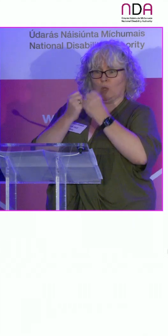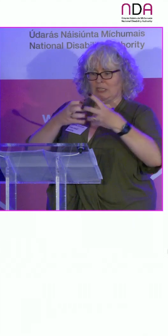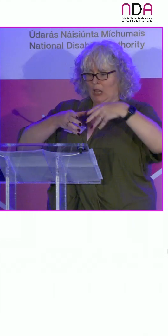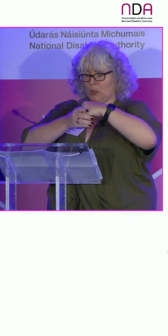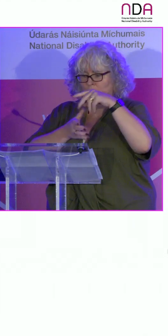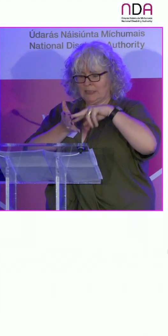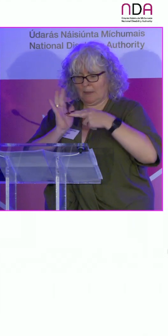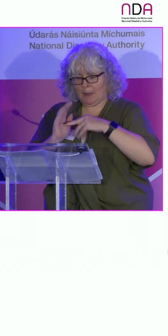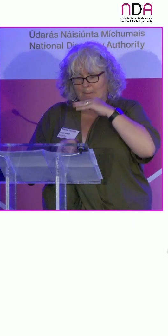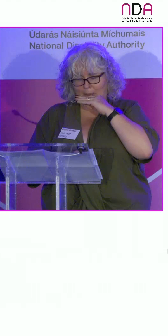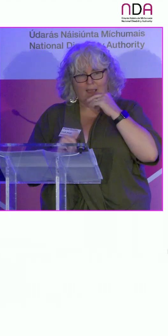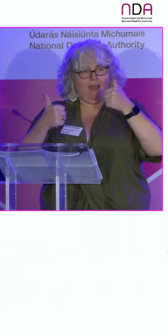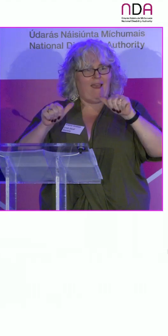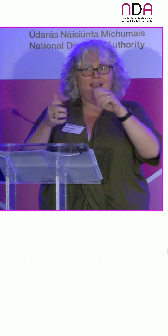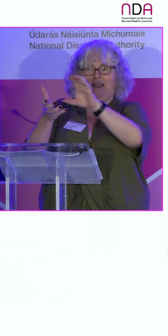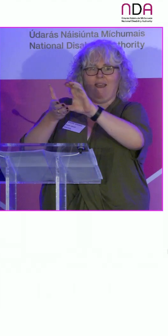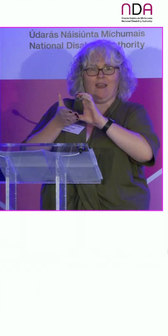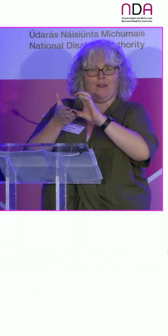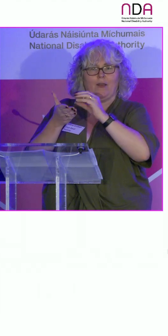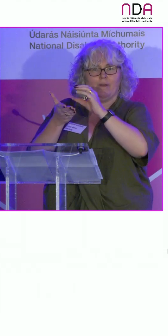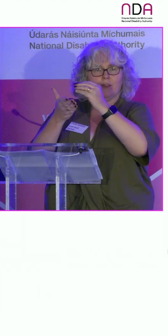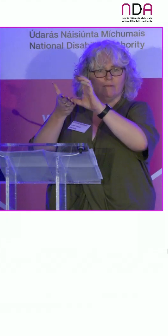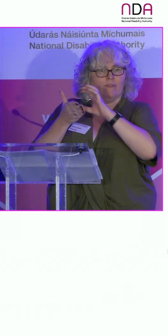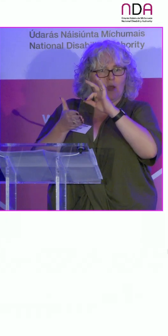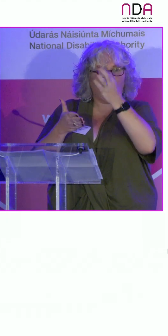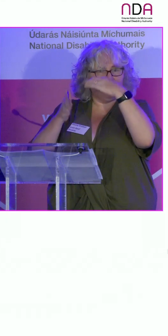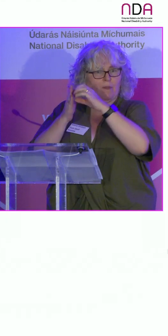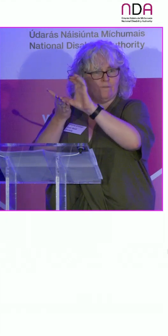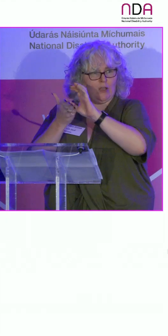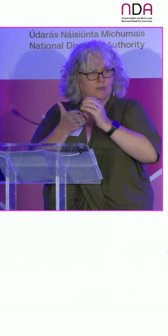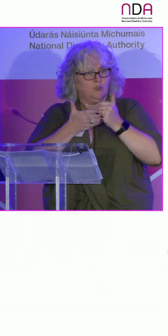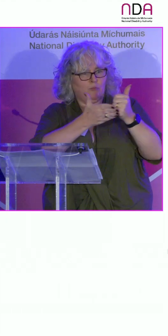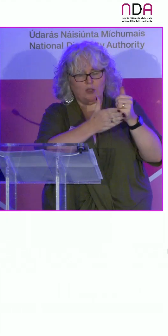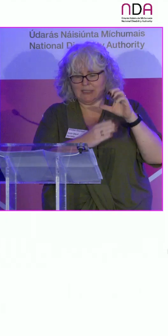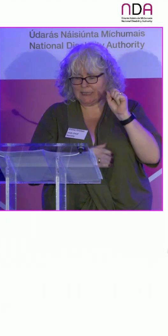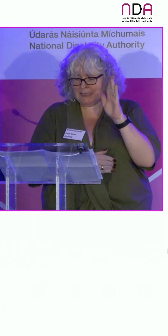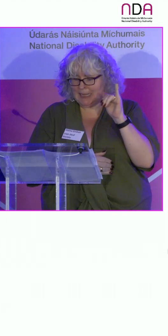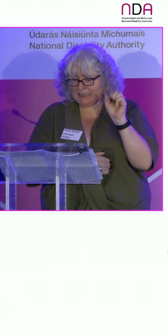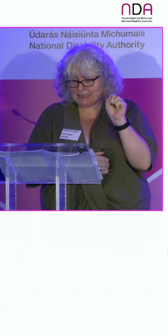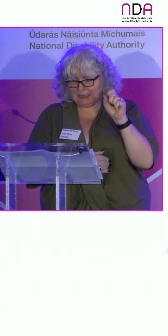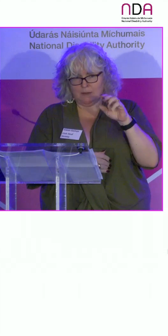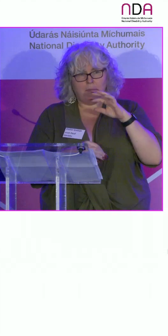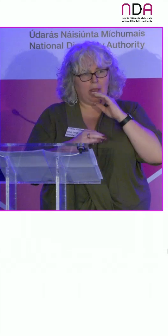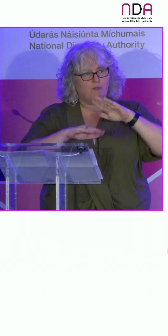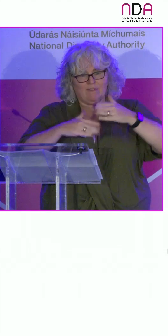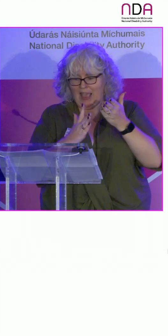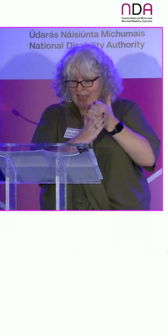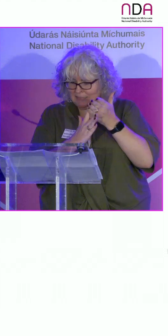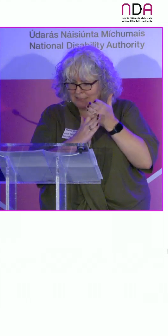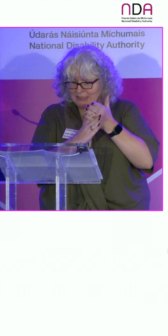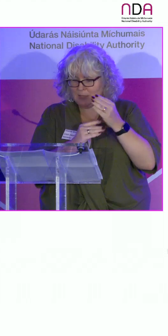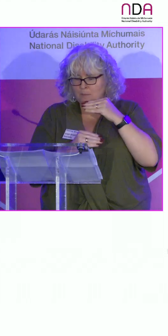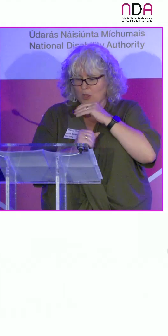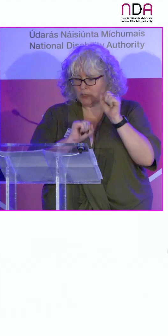Specifically when we talk about private areas. With social inclusion, it means that funding is there from the government and supporting through sign